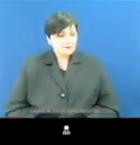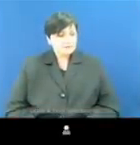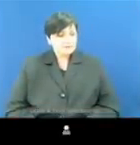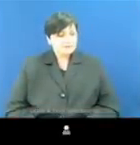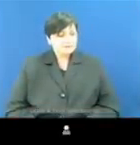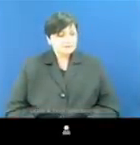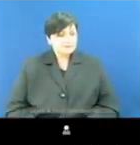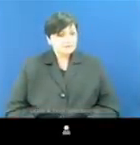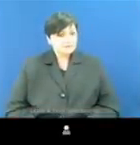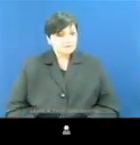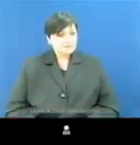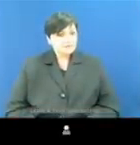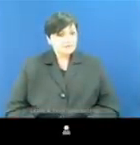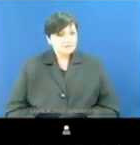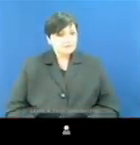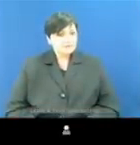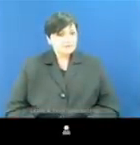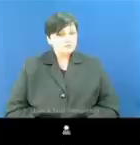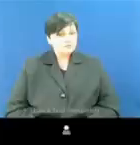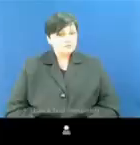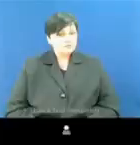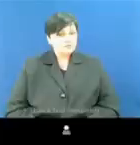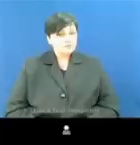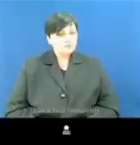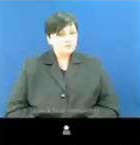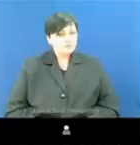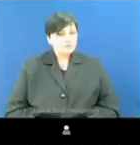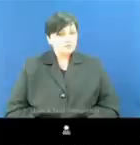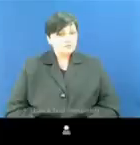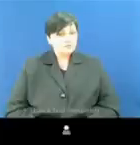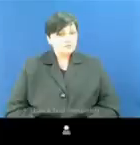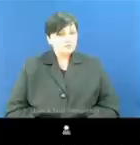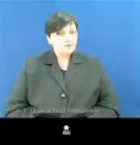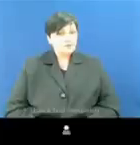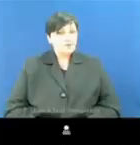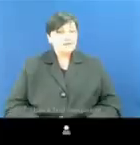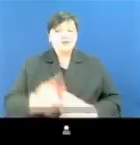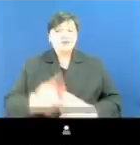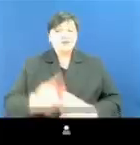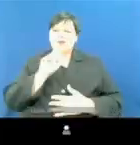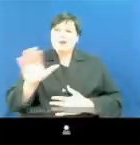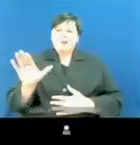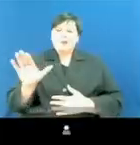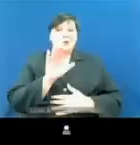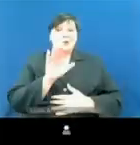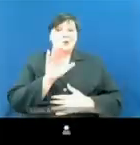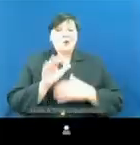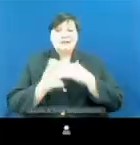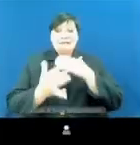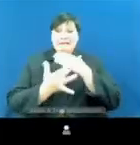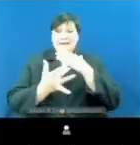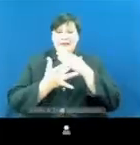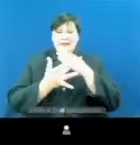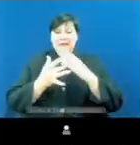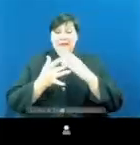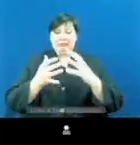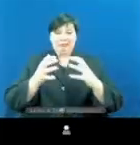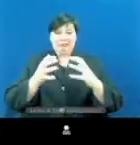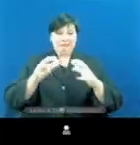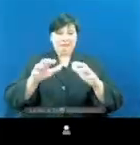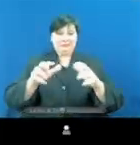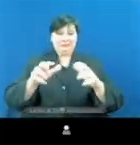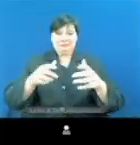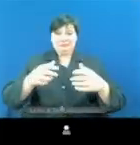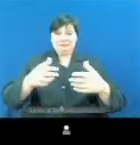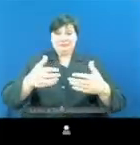Ira, I can't answer your technical questions. You'll have to address them to the center staff. Josh is the person